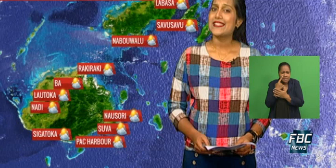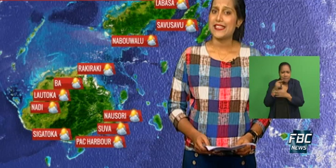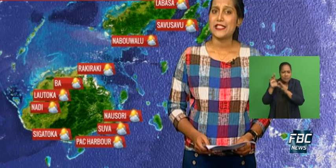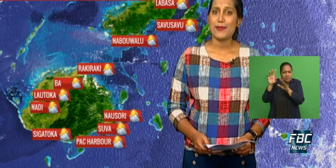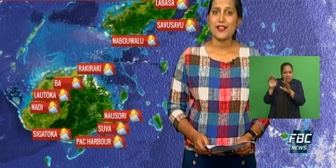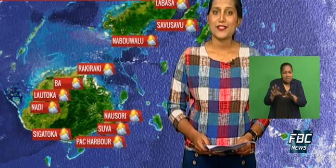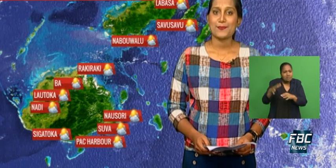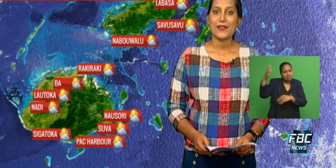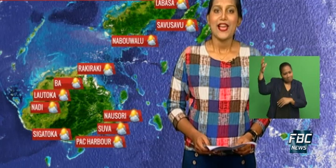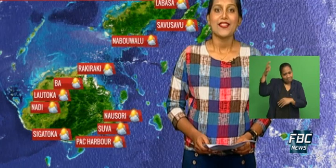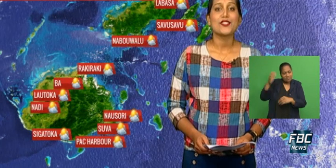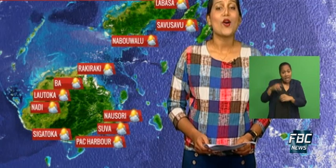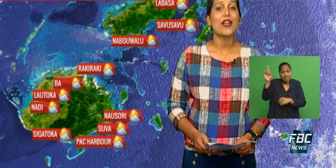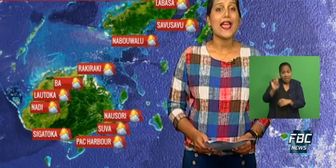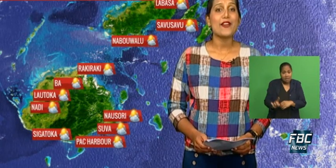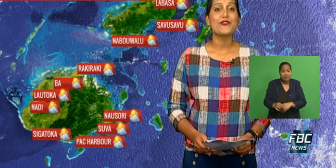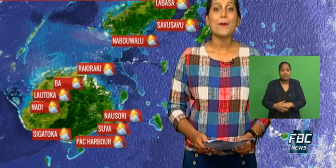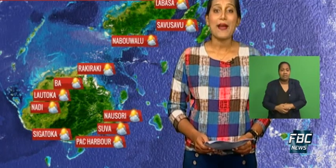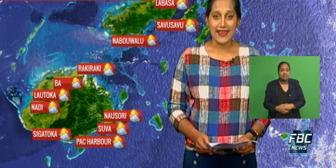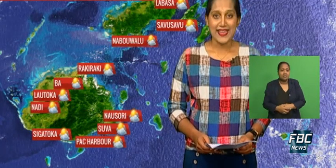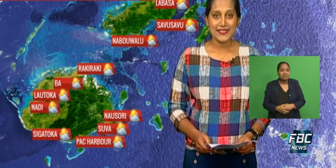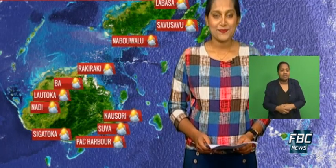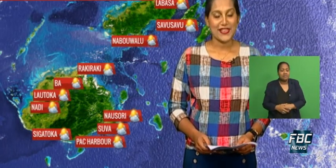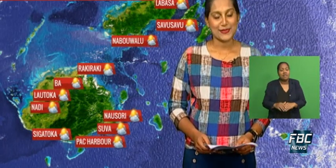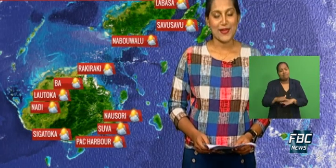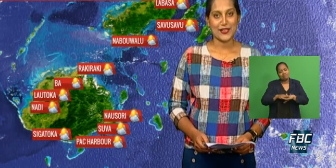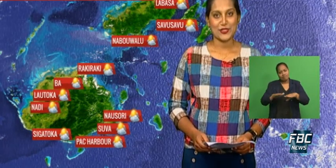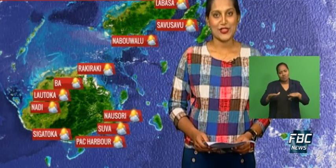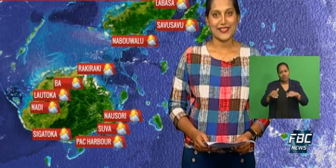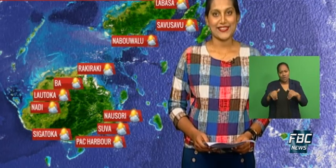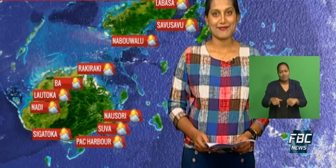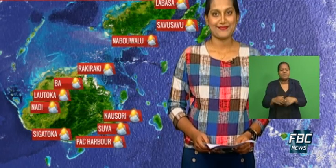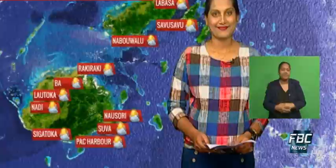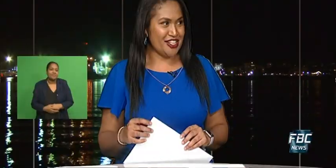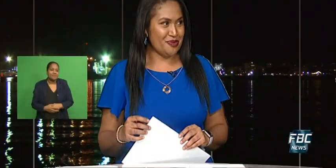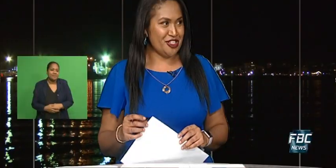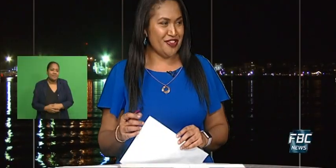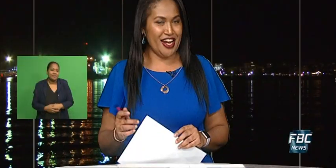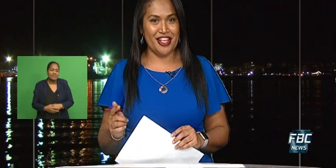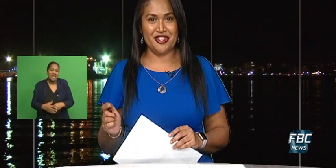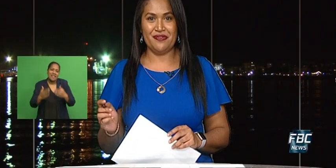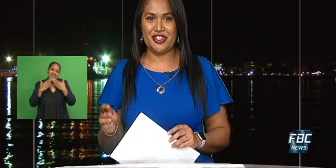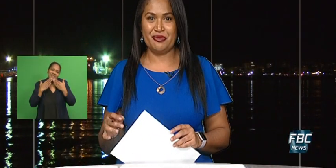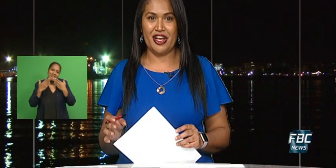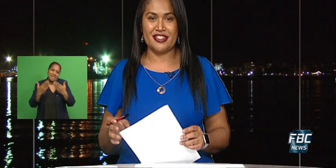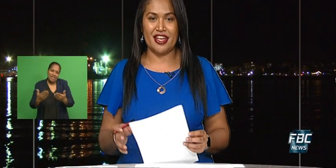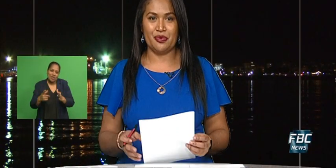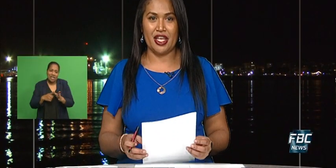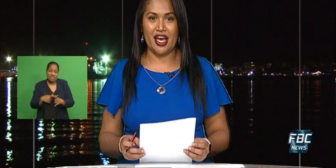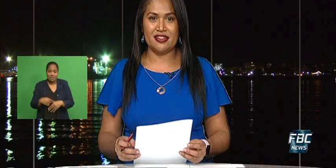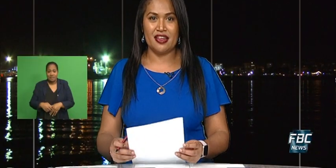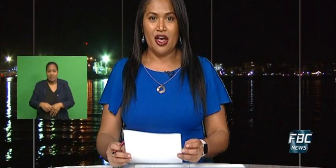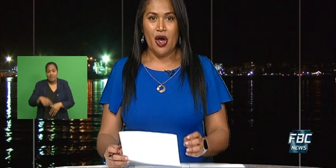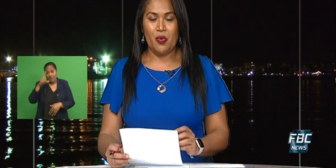and sunny spells. That's all I have from my end. It's back to Jackie. Thanks so much for that, Angie. In Fijian Pulse tonight,